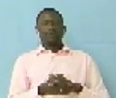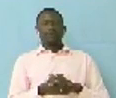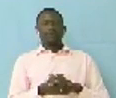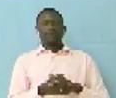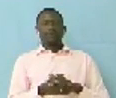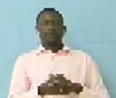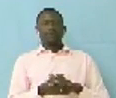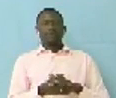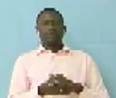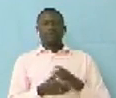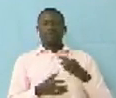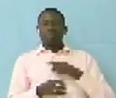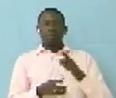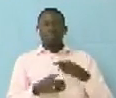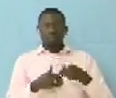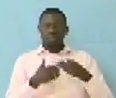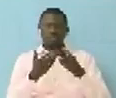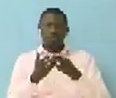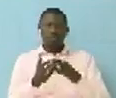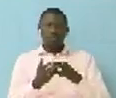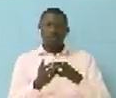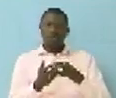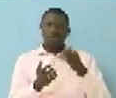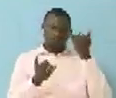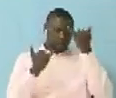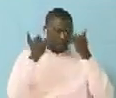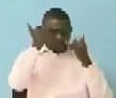I offer no opinion on the evidence.